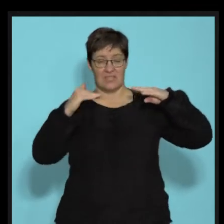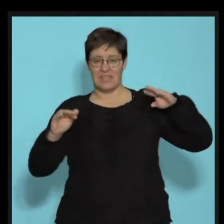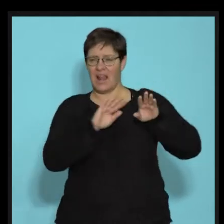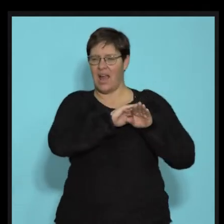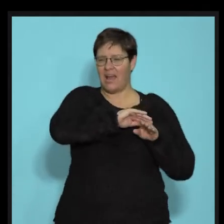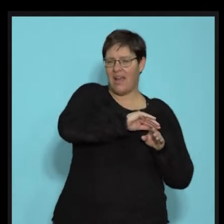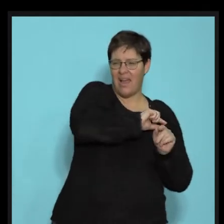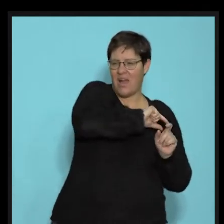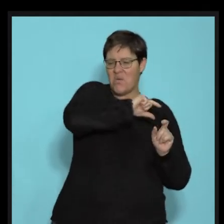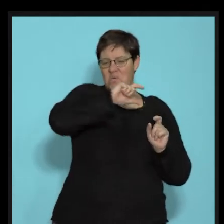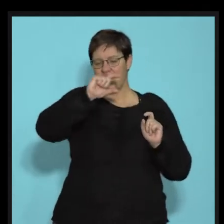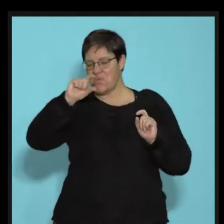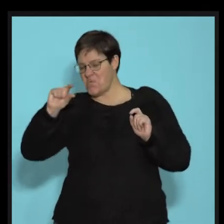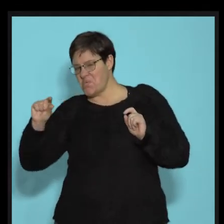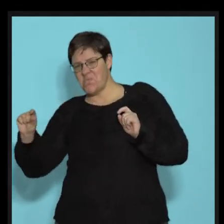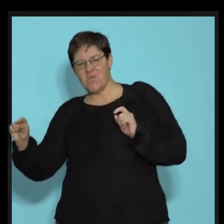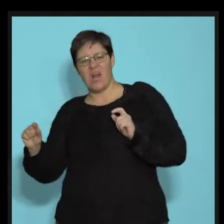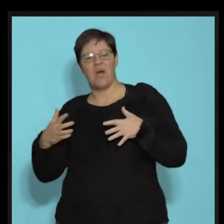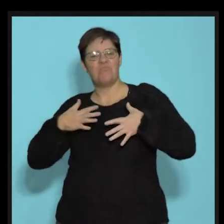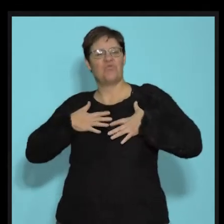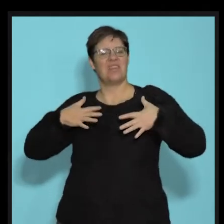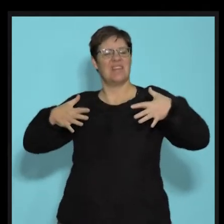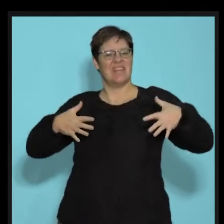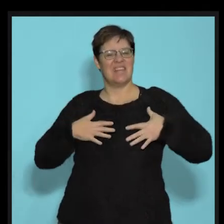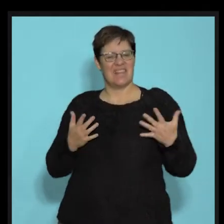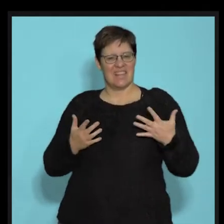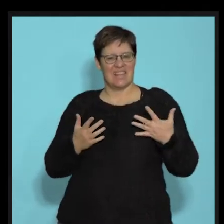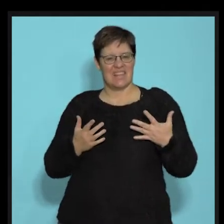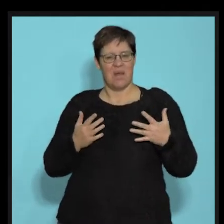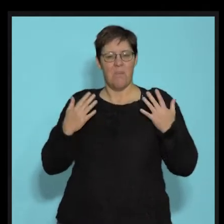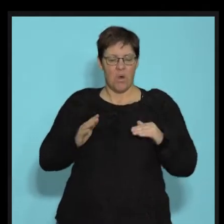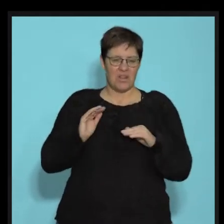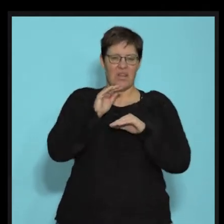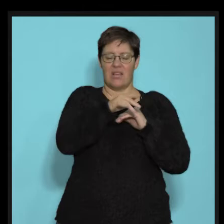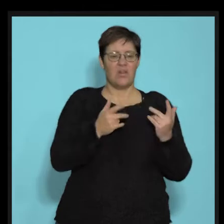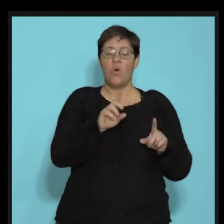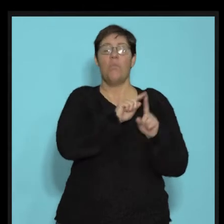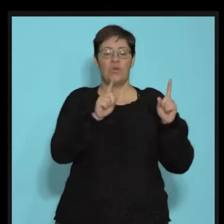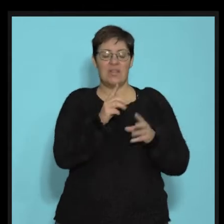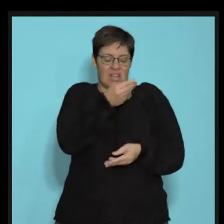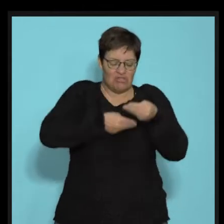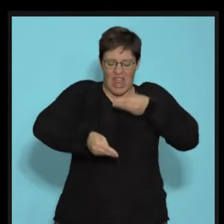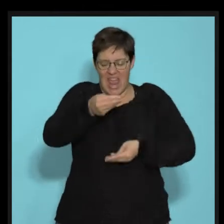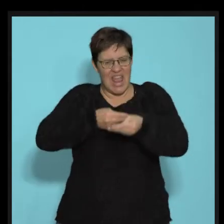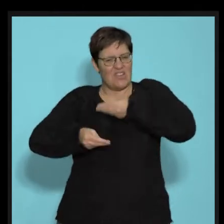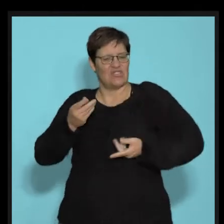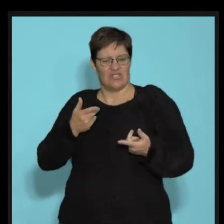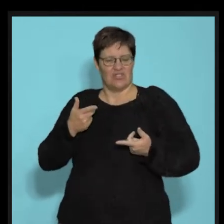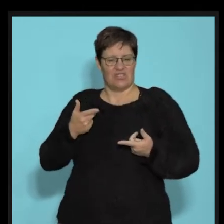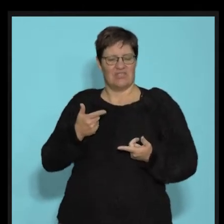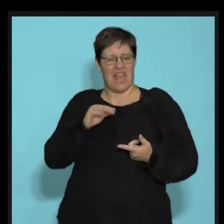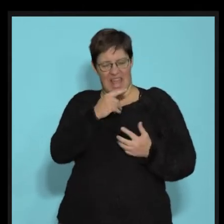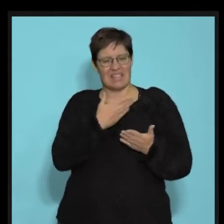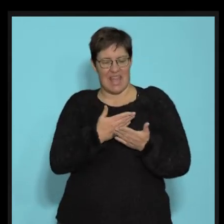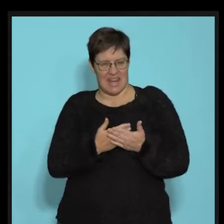here. The earthworm can breathe over its own body. So not breathe, gaseous exchange, all right,